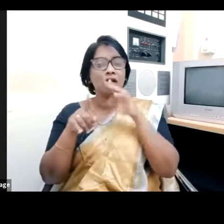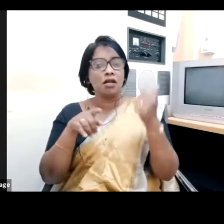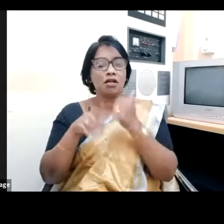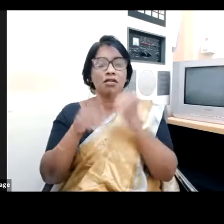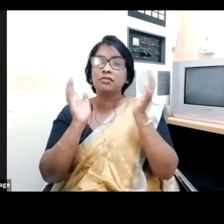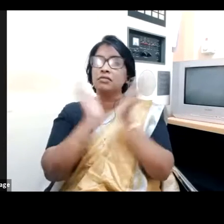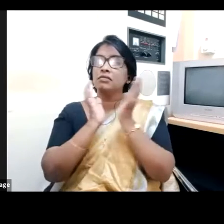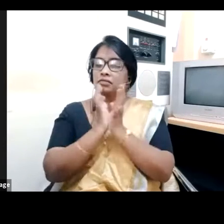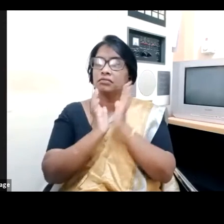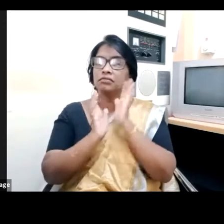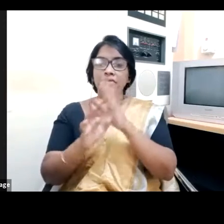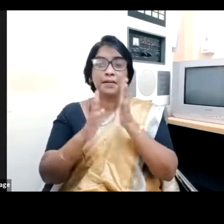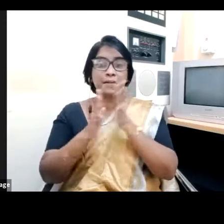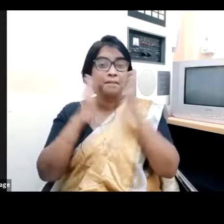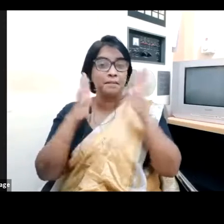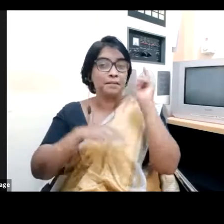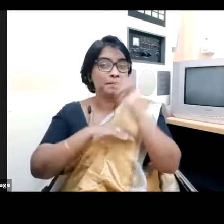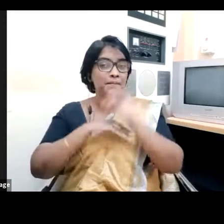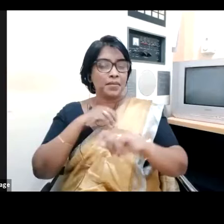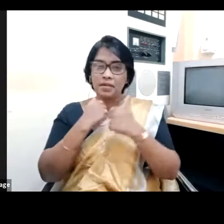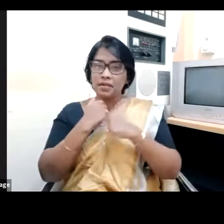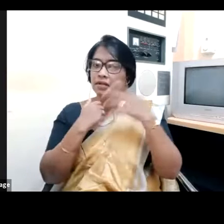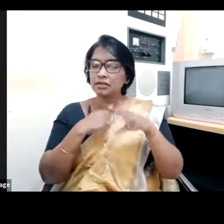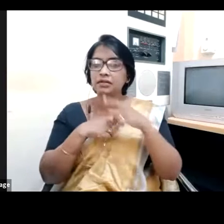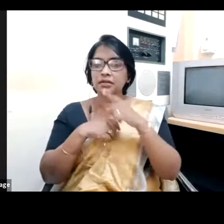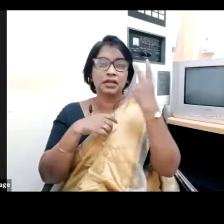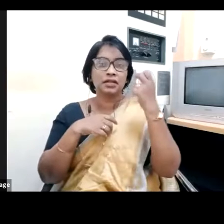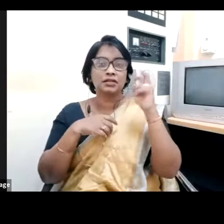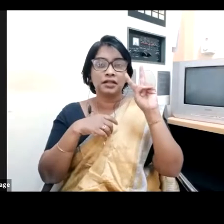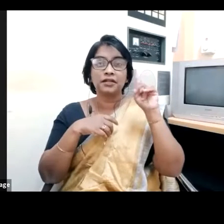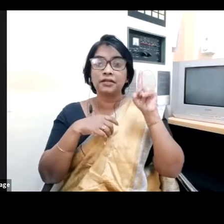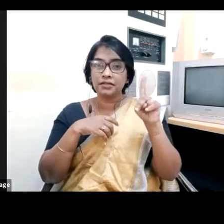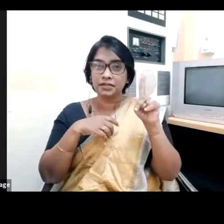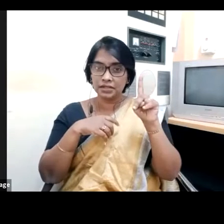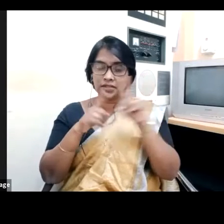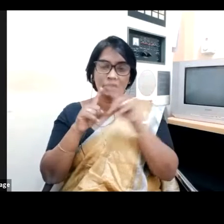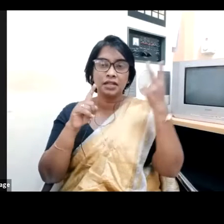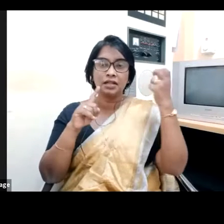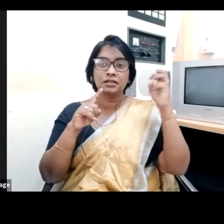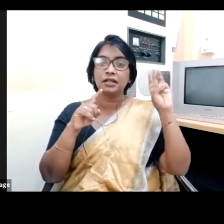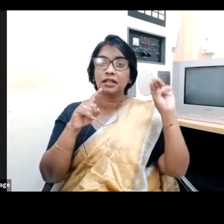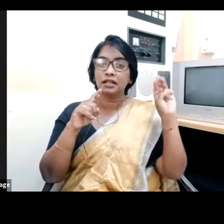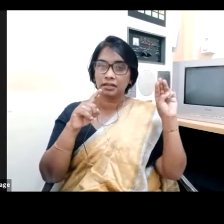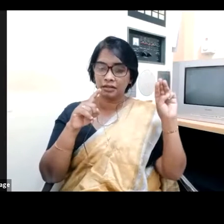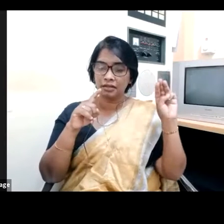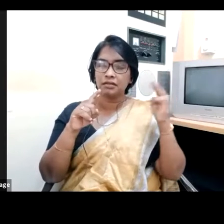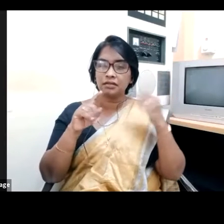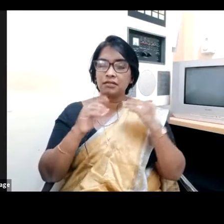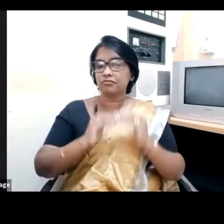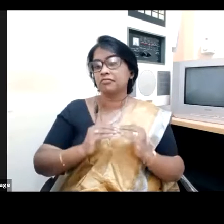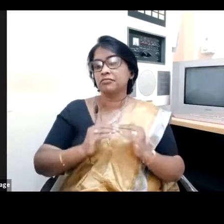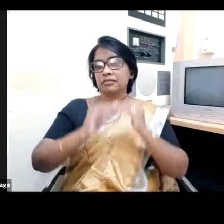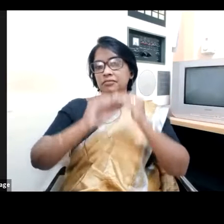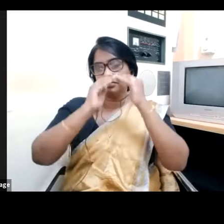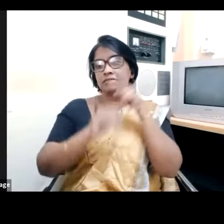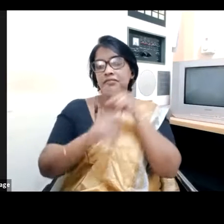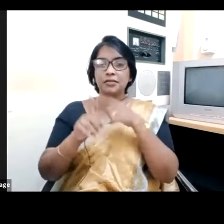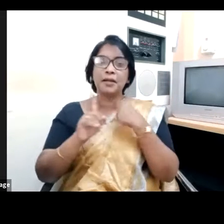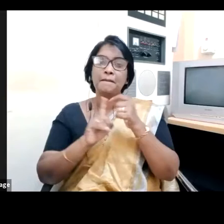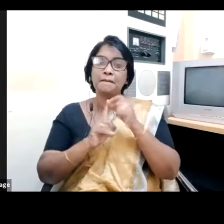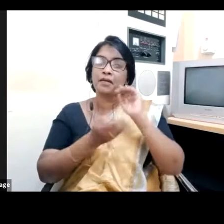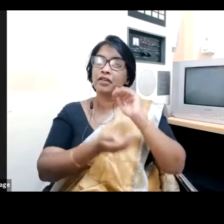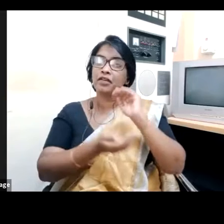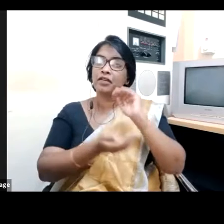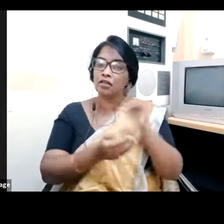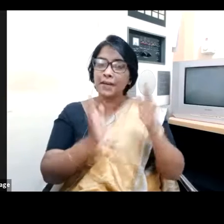to 2030 is being developed. And I think some of our private sector members who are in this audience